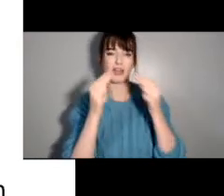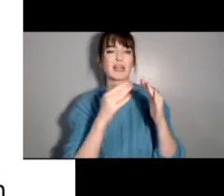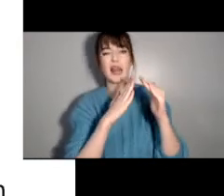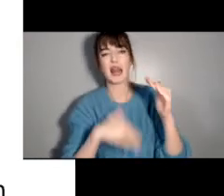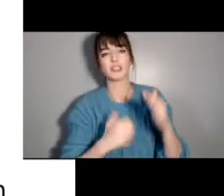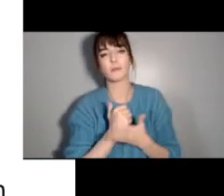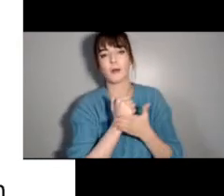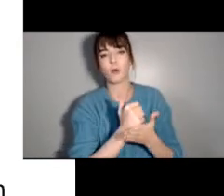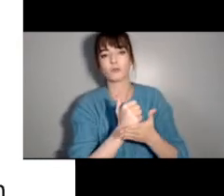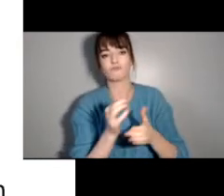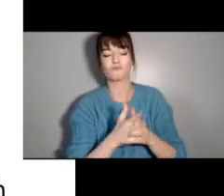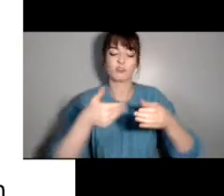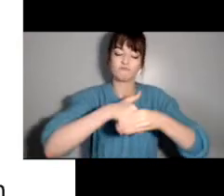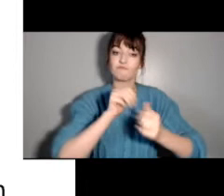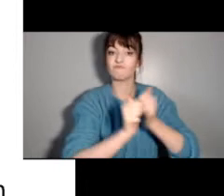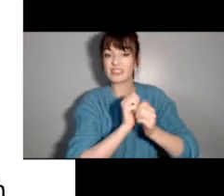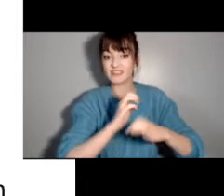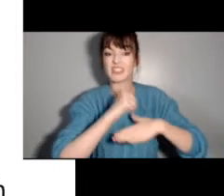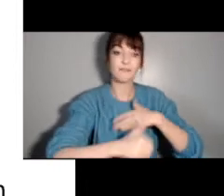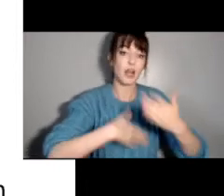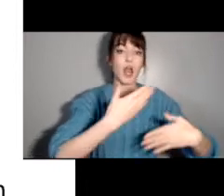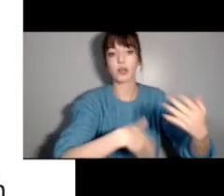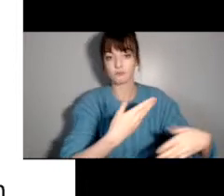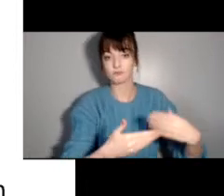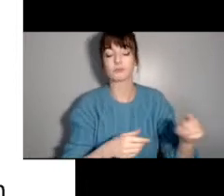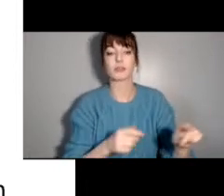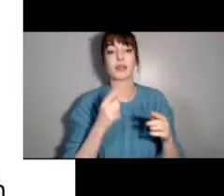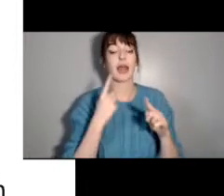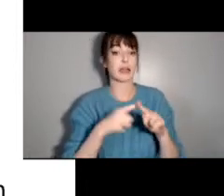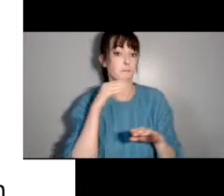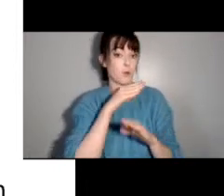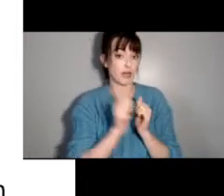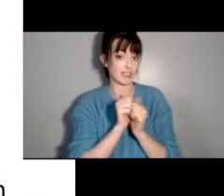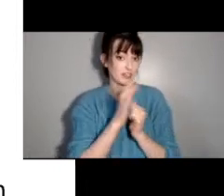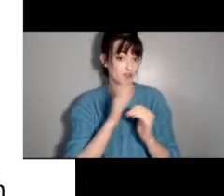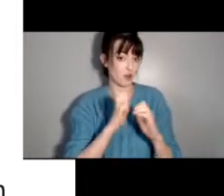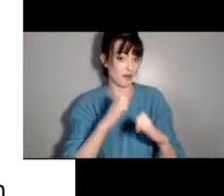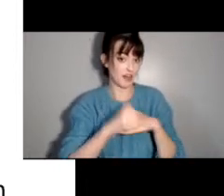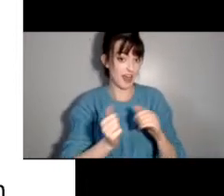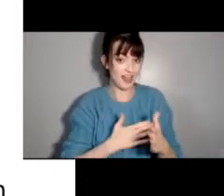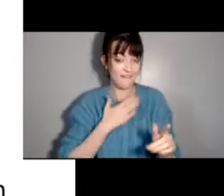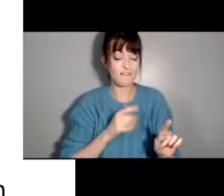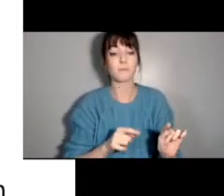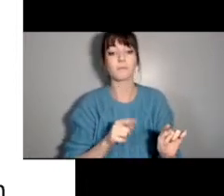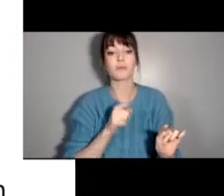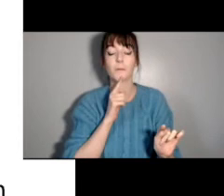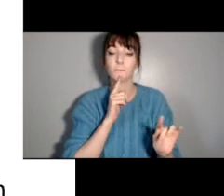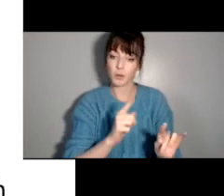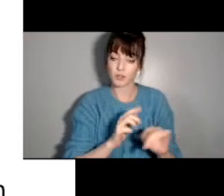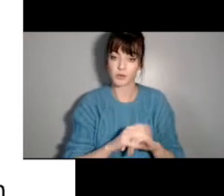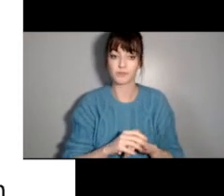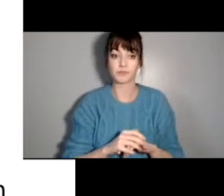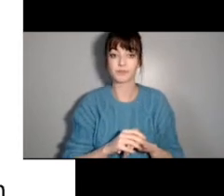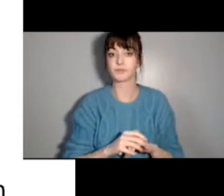undertake activities of daily living and instrumental activities of daily living. However, it is